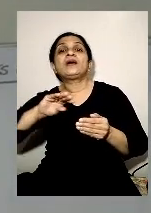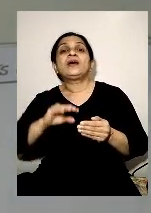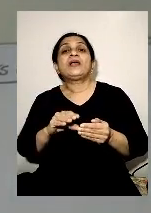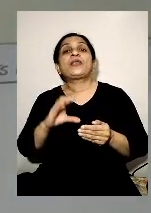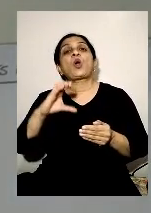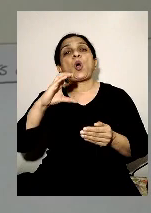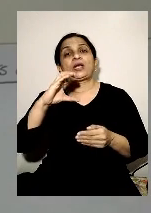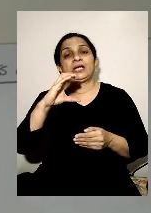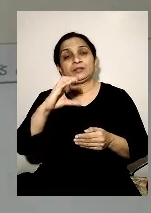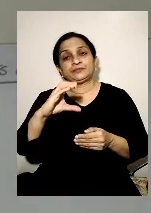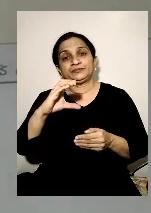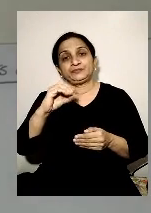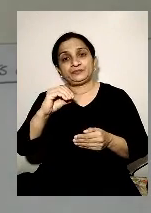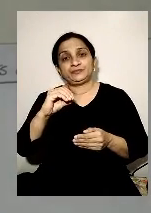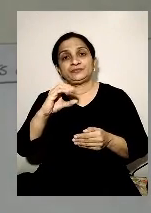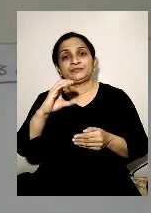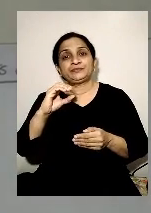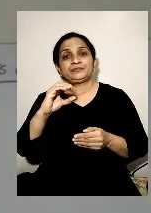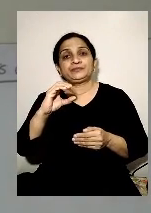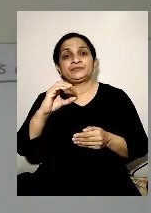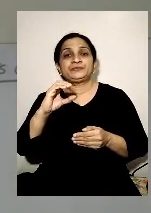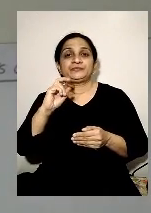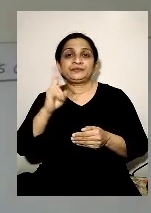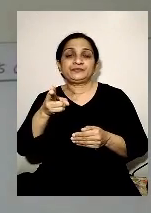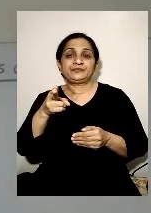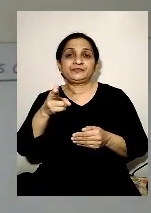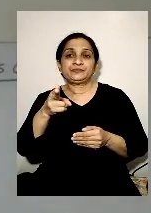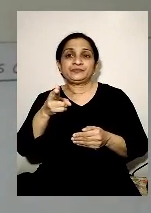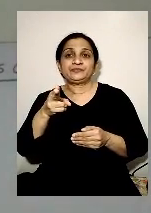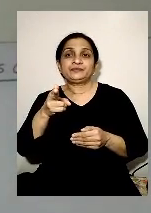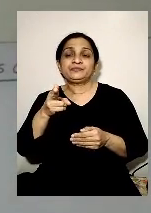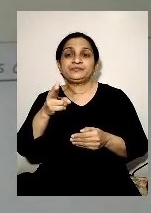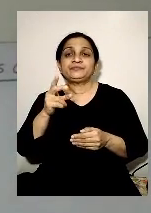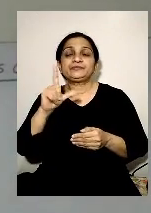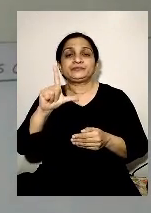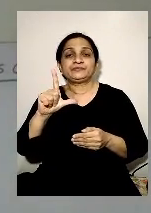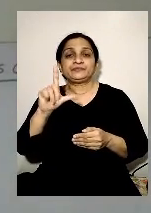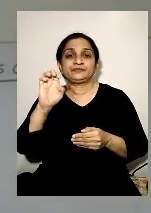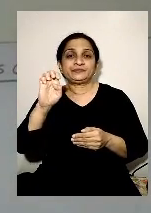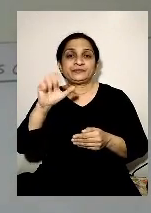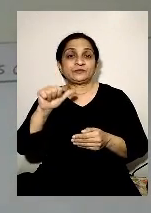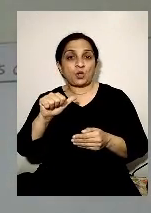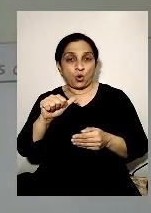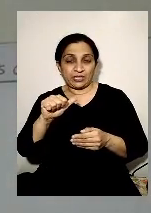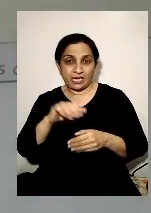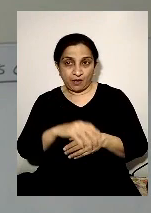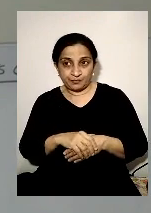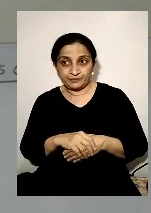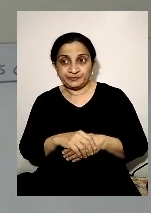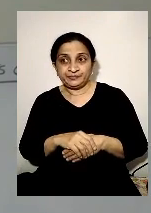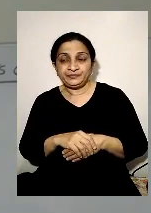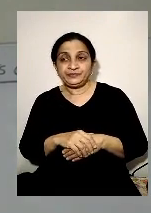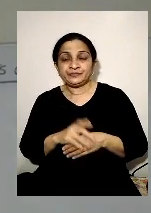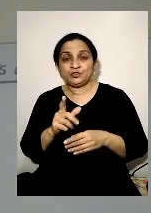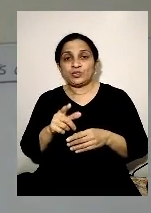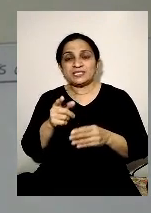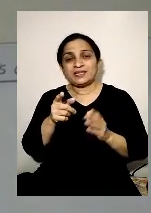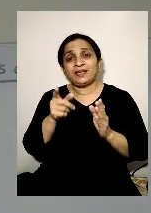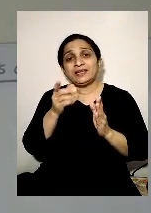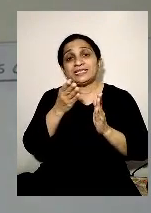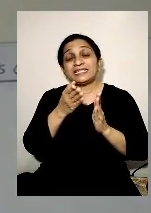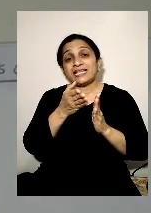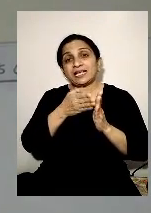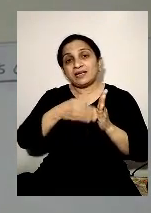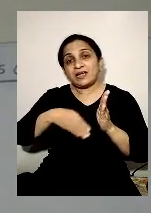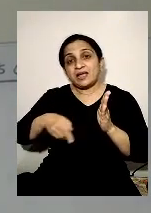like this as cochlea okay just give it turn